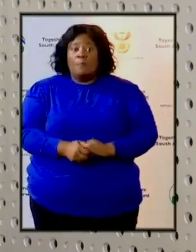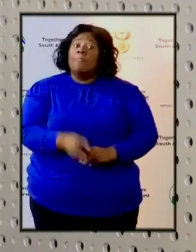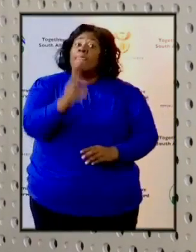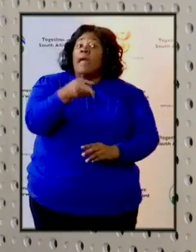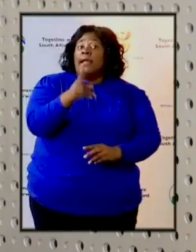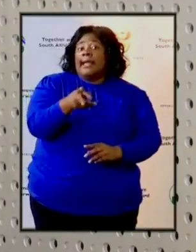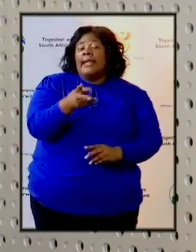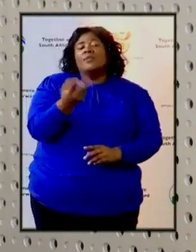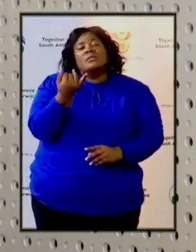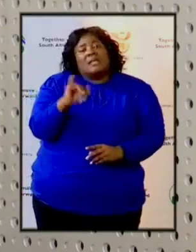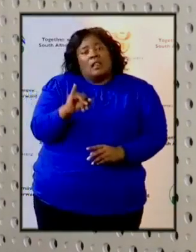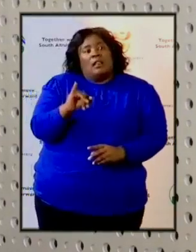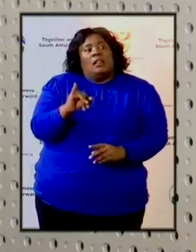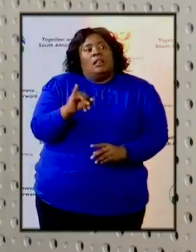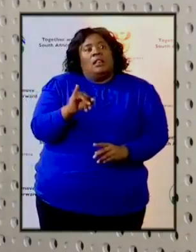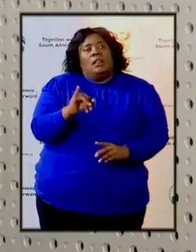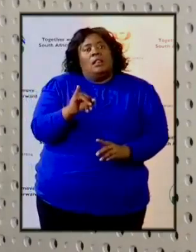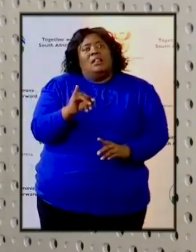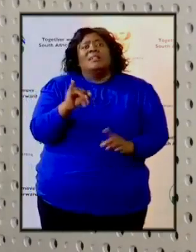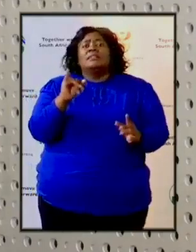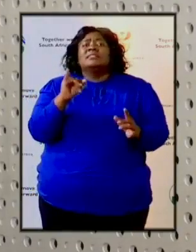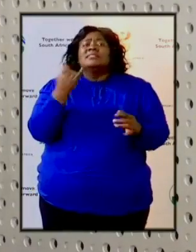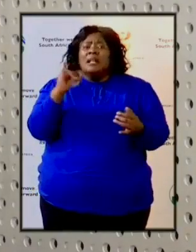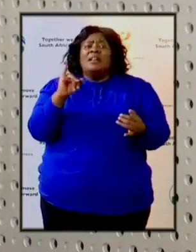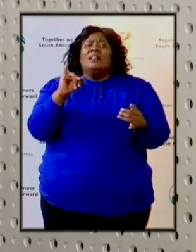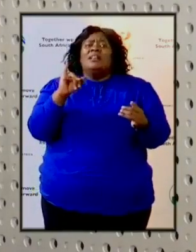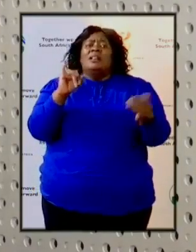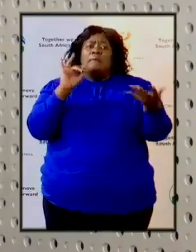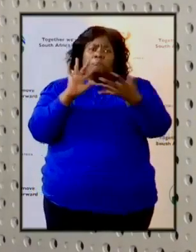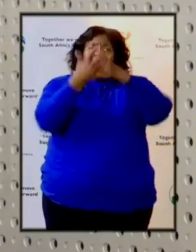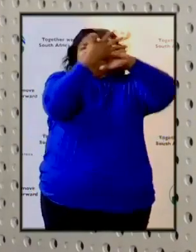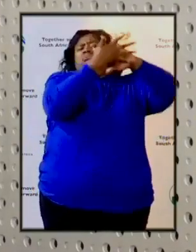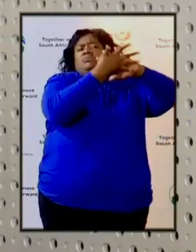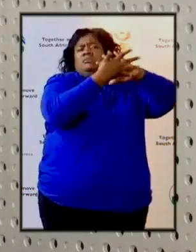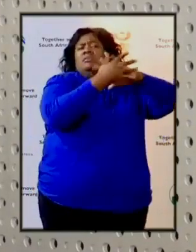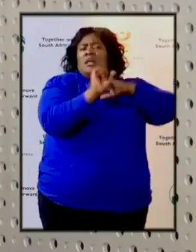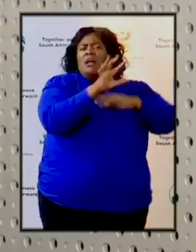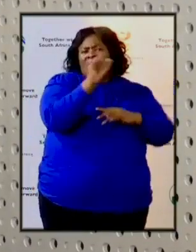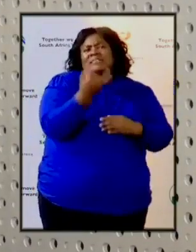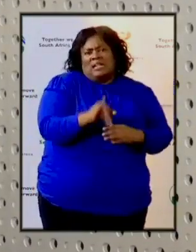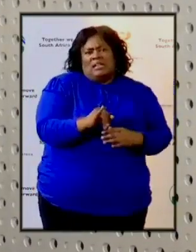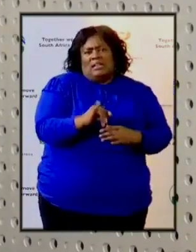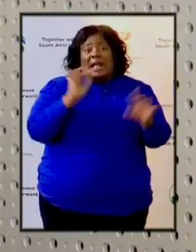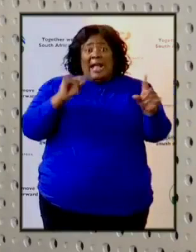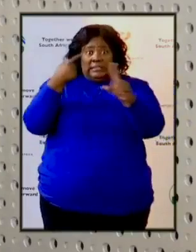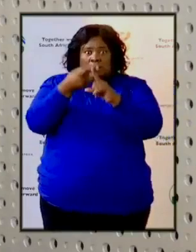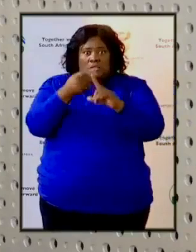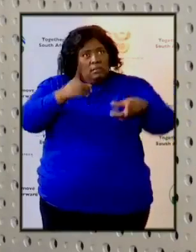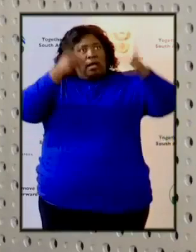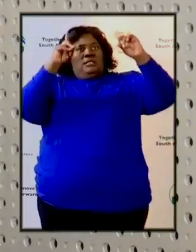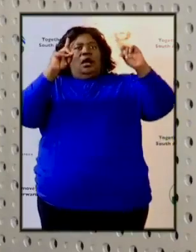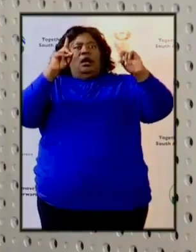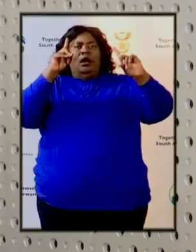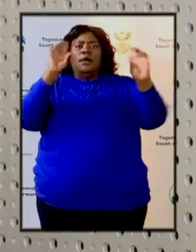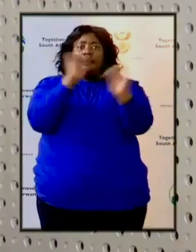are still under the state of disaster, by the way. We must, until we are out of this danger, we